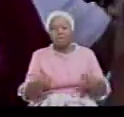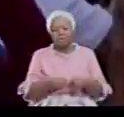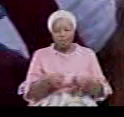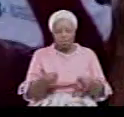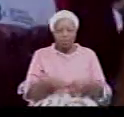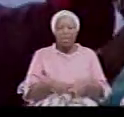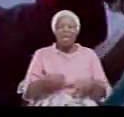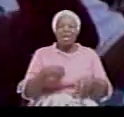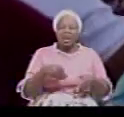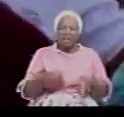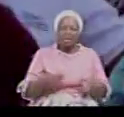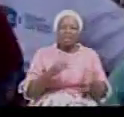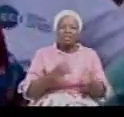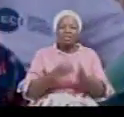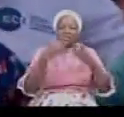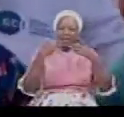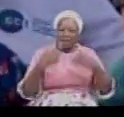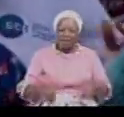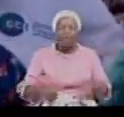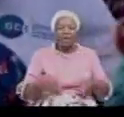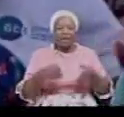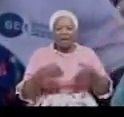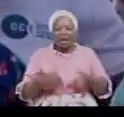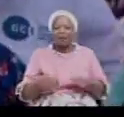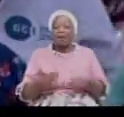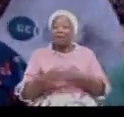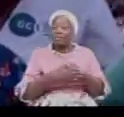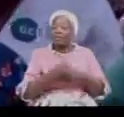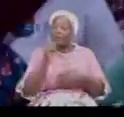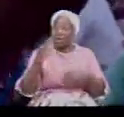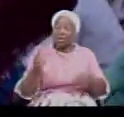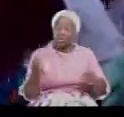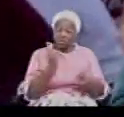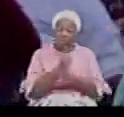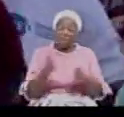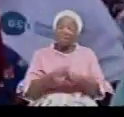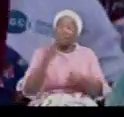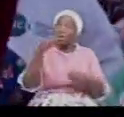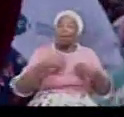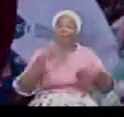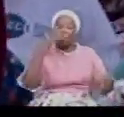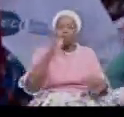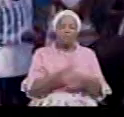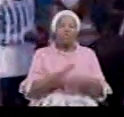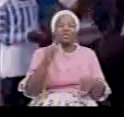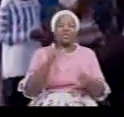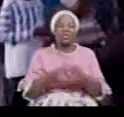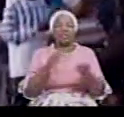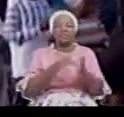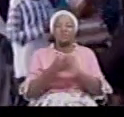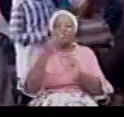hast promised. As thou hast promised. In Jesus' name we pray.